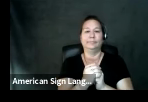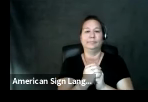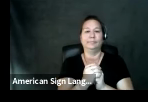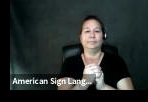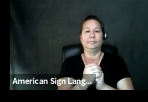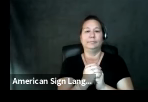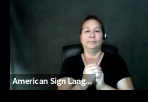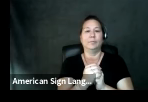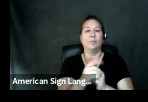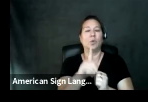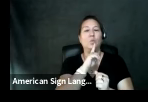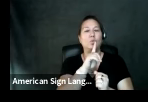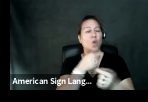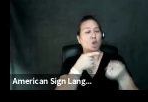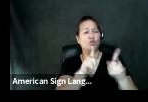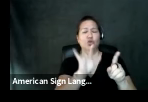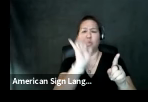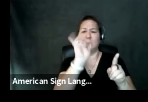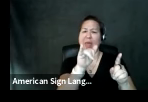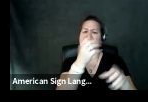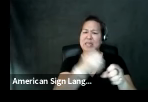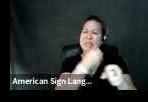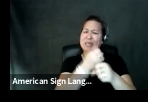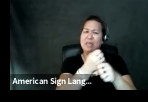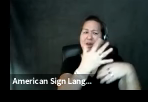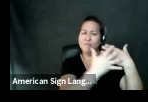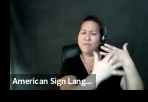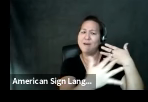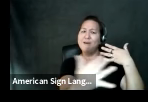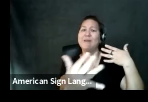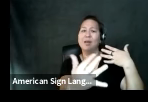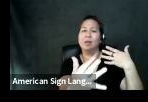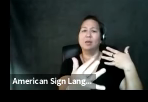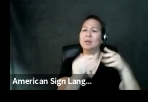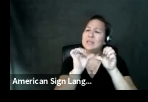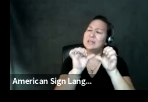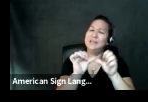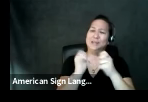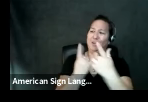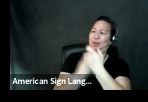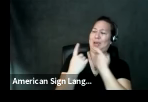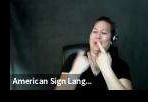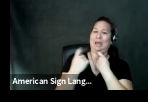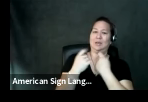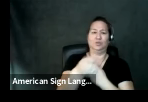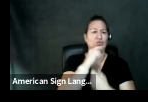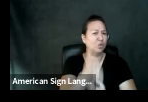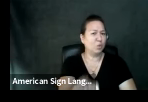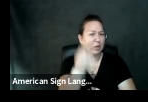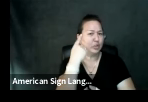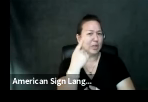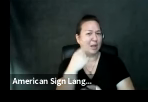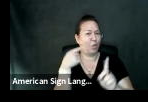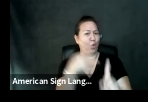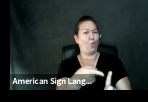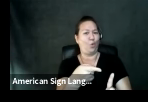highly encourage parents, as we're saying throughout all of this, to continue to ask questions. If you don't understand a goal, please pause